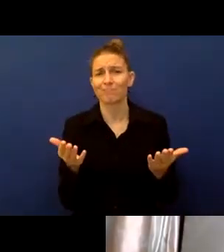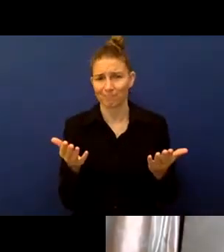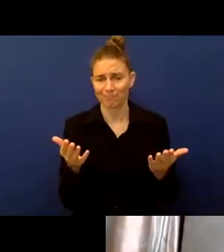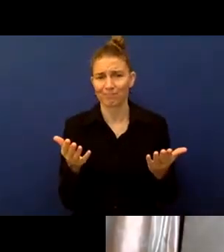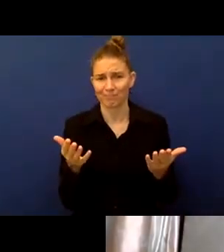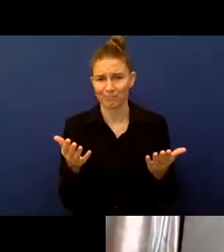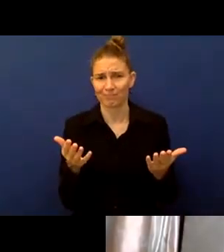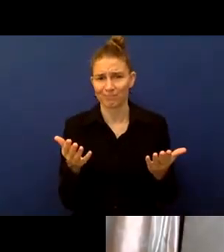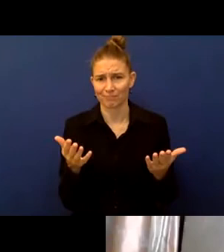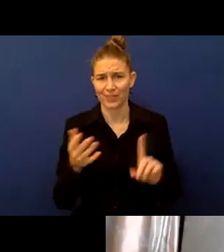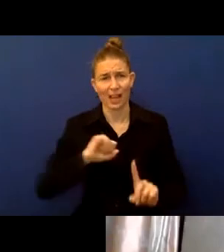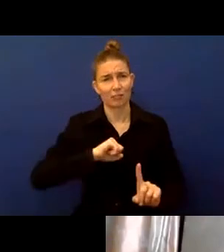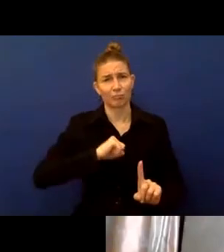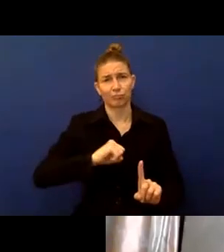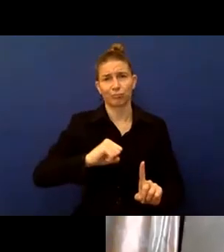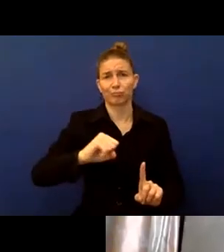and for